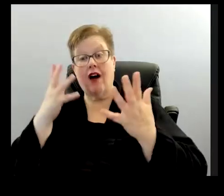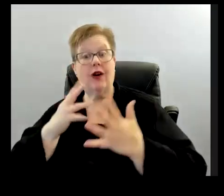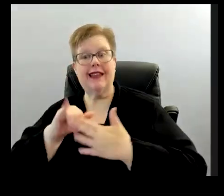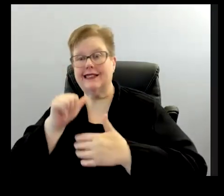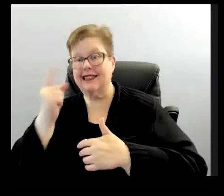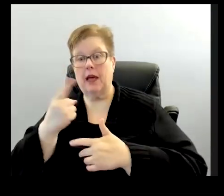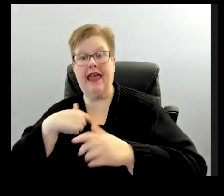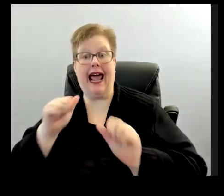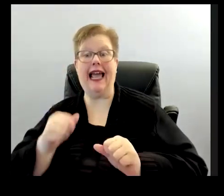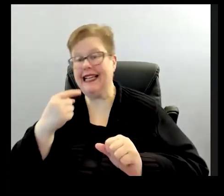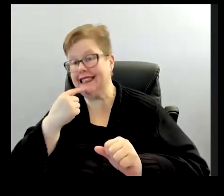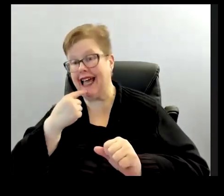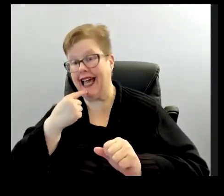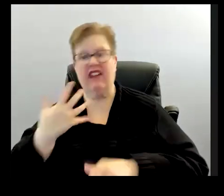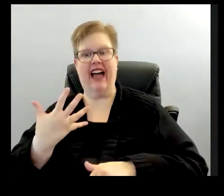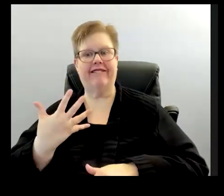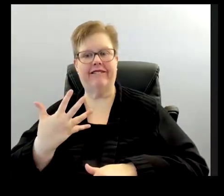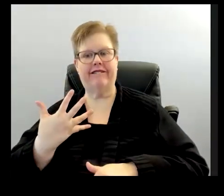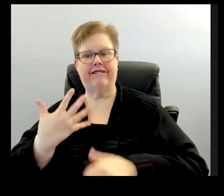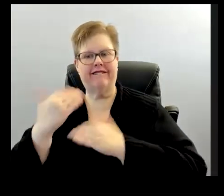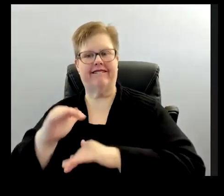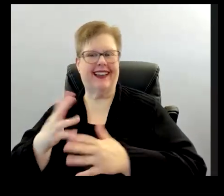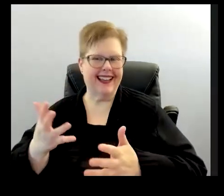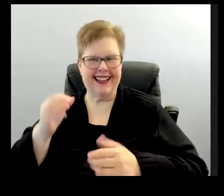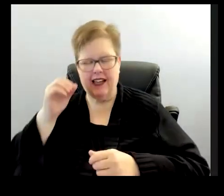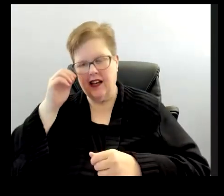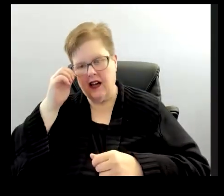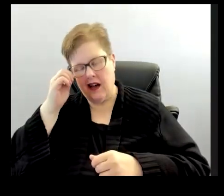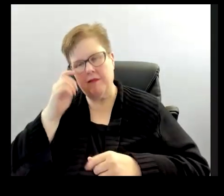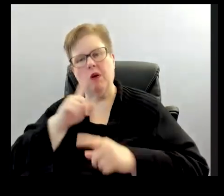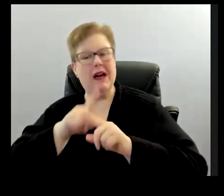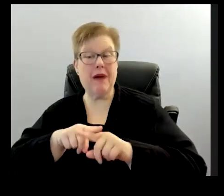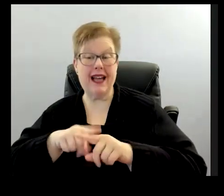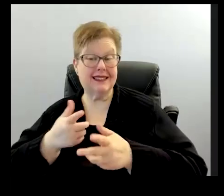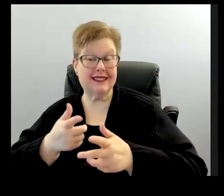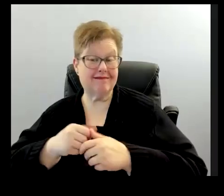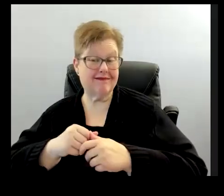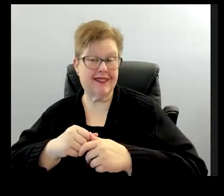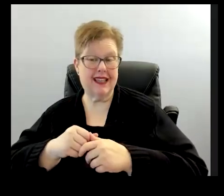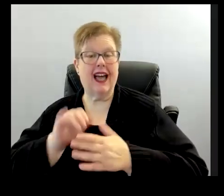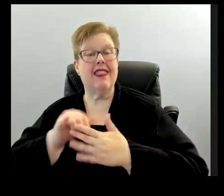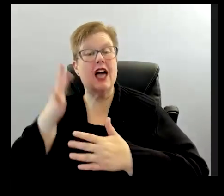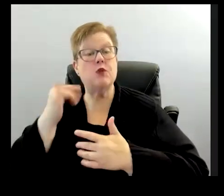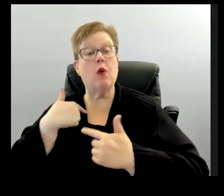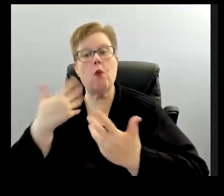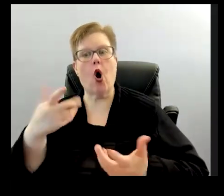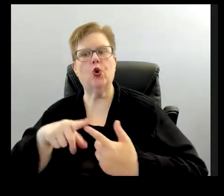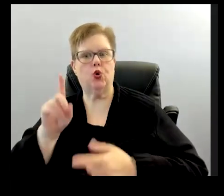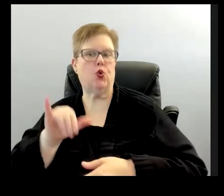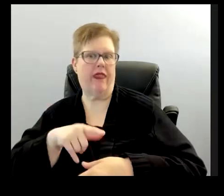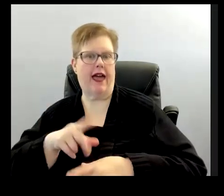not something that I can say 5. Um, it depends. And so that is why we want you to do